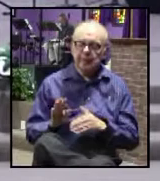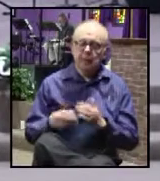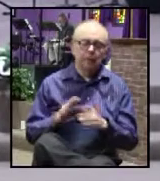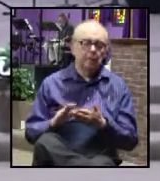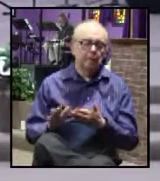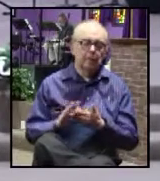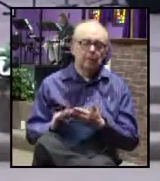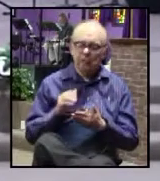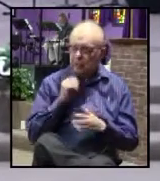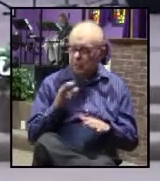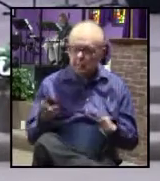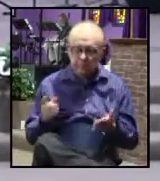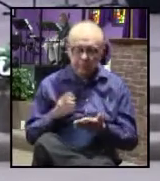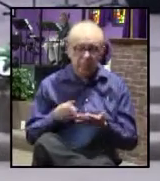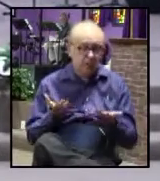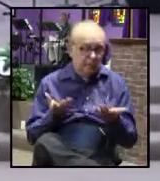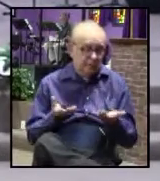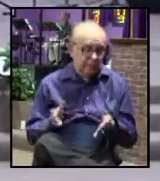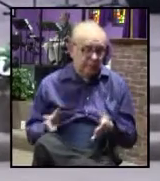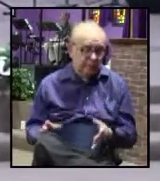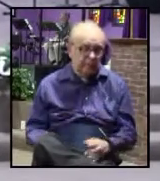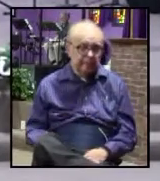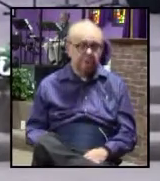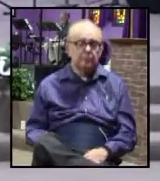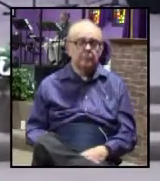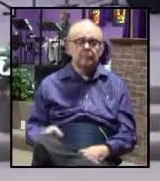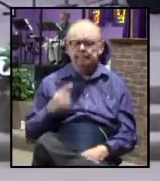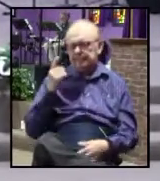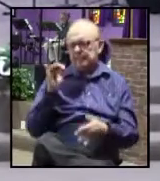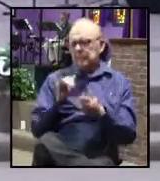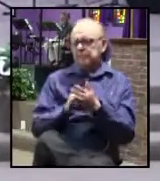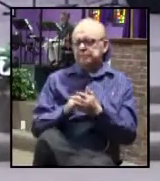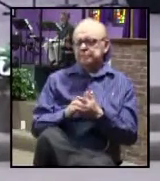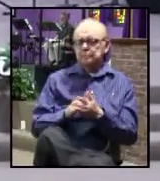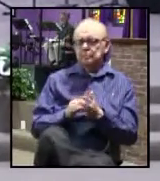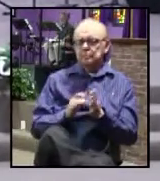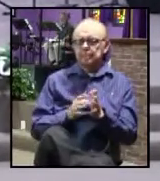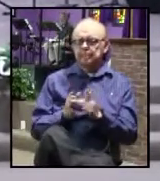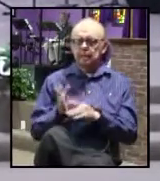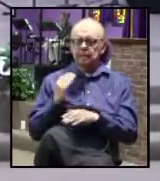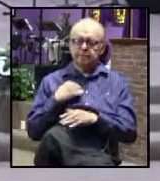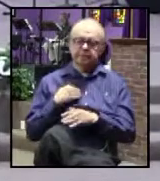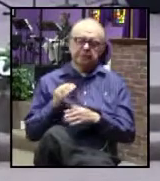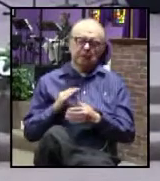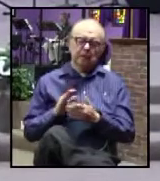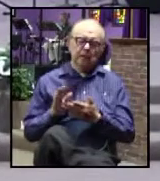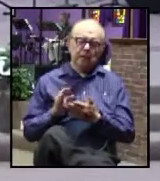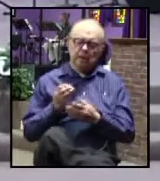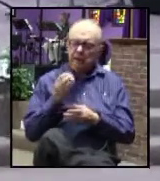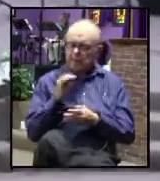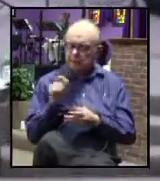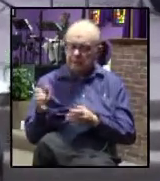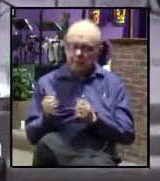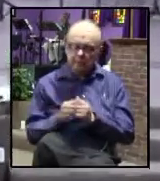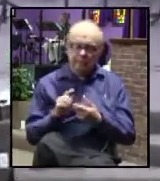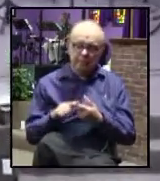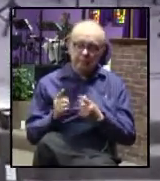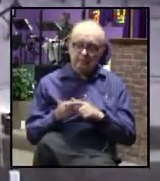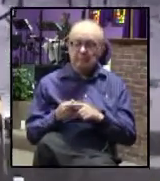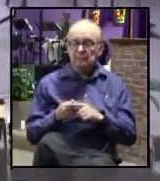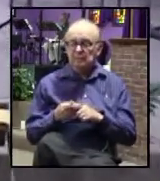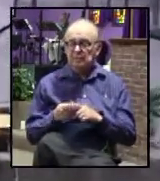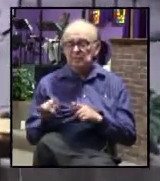the world not to do what he was doing. Think about it. He was about to have a nice meal with friends. It was sort of a